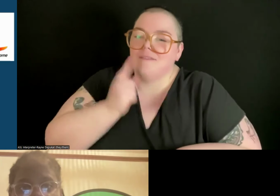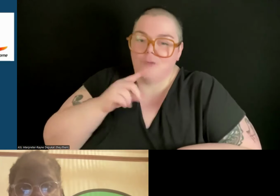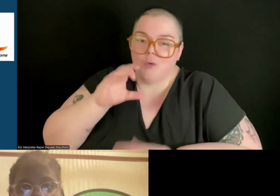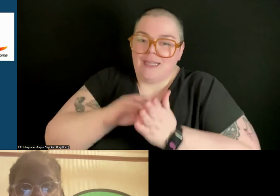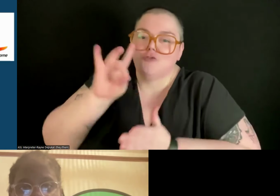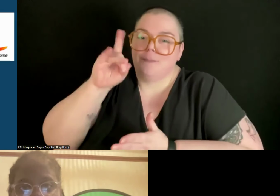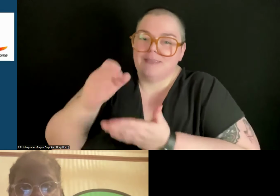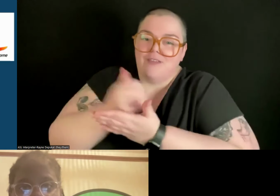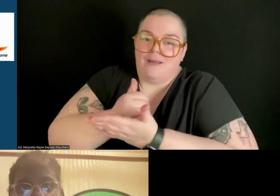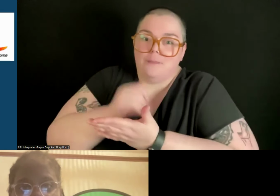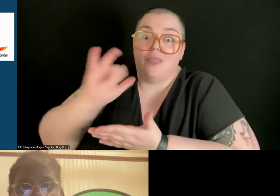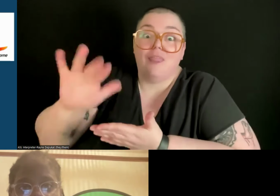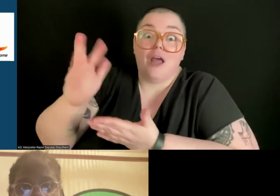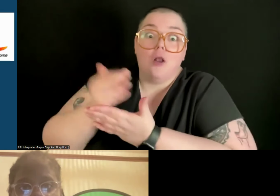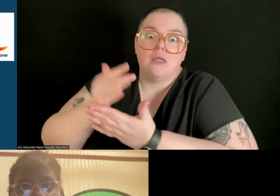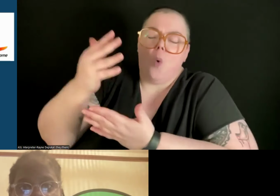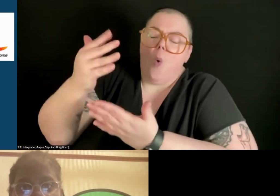list is very long.